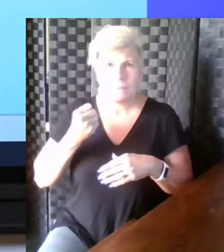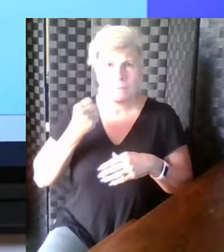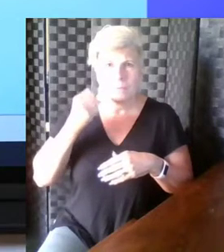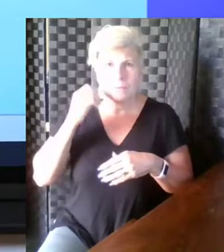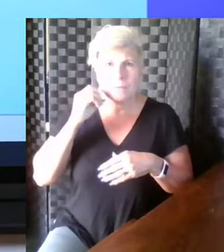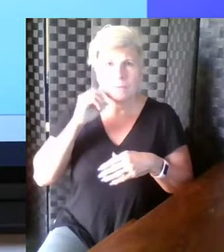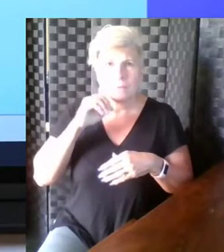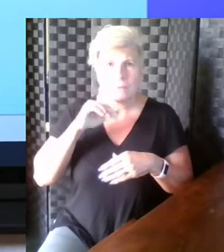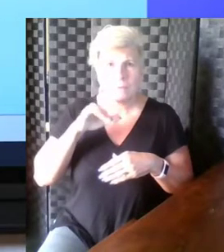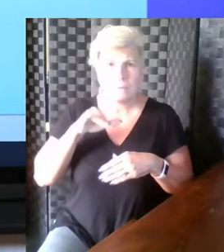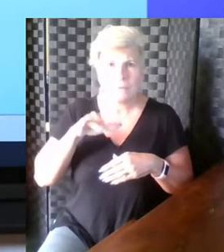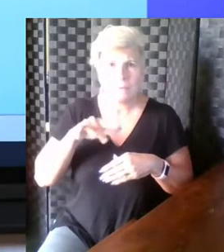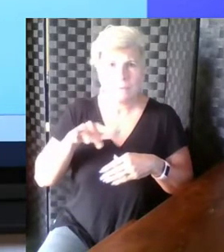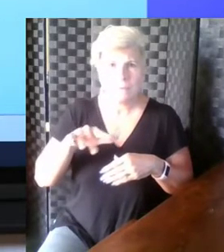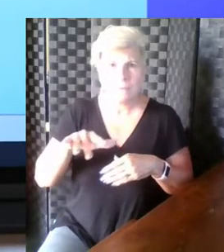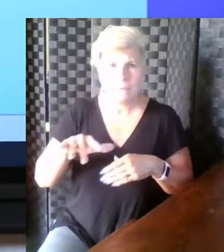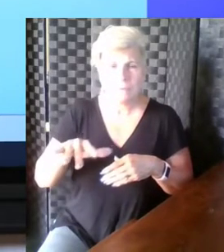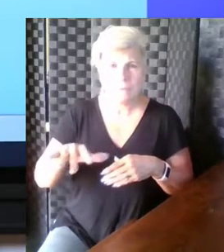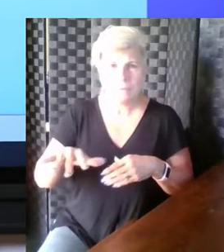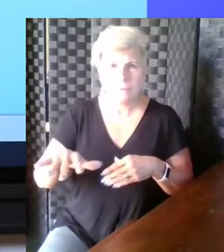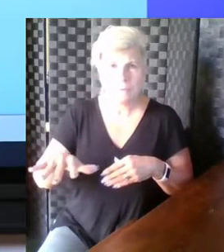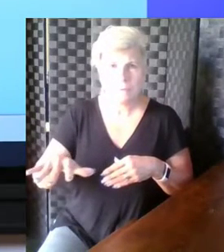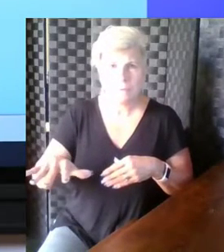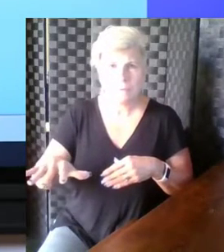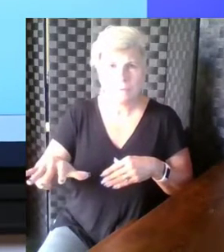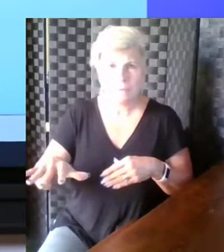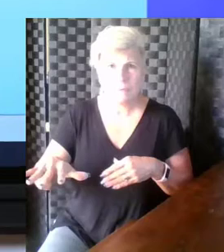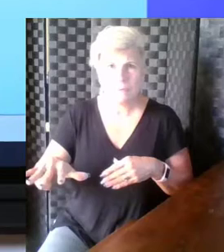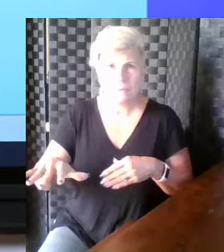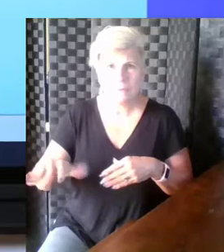Hold that breath. Now let it out.